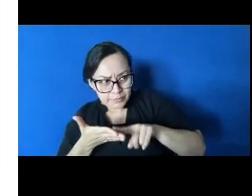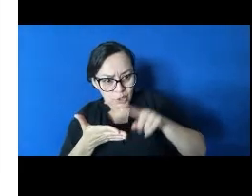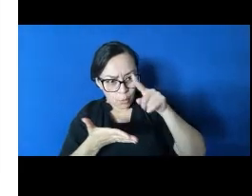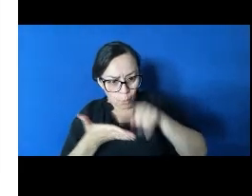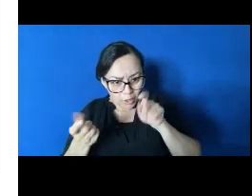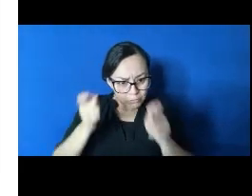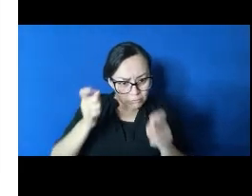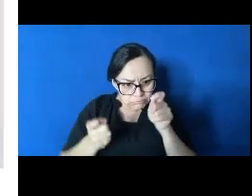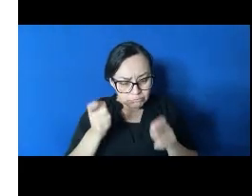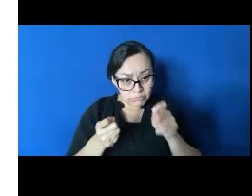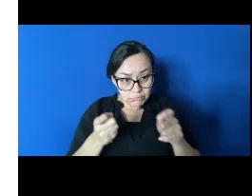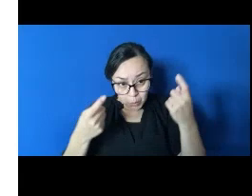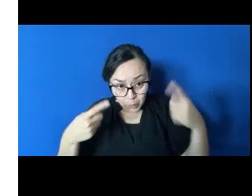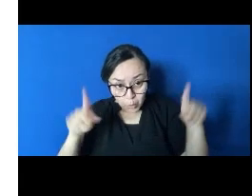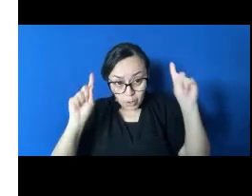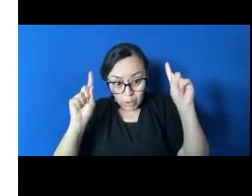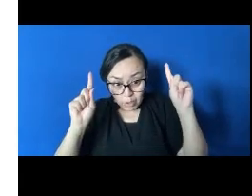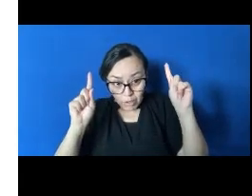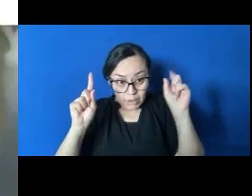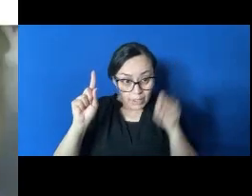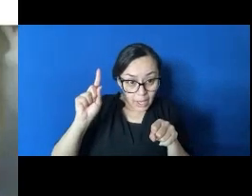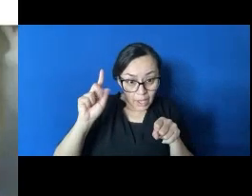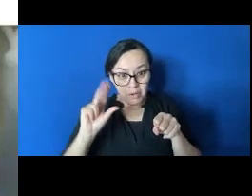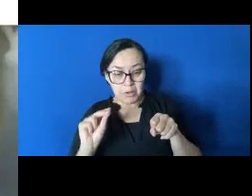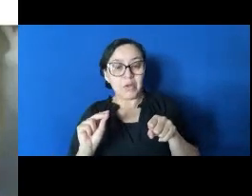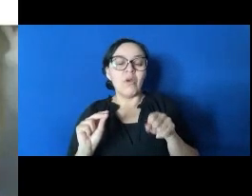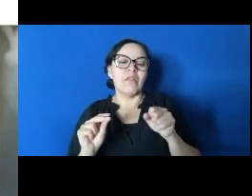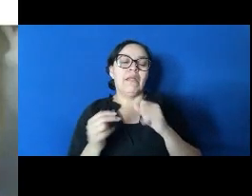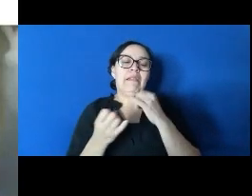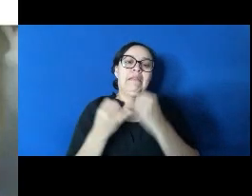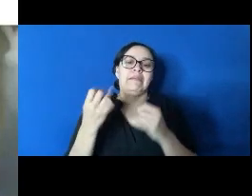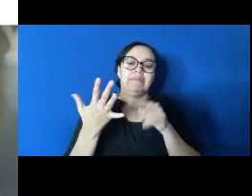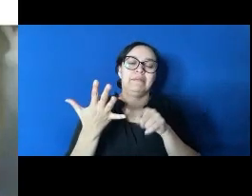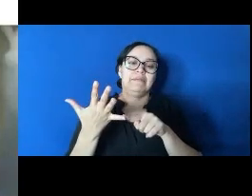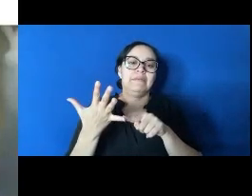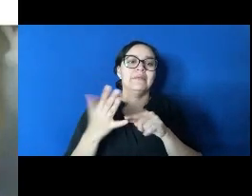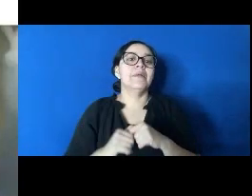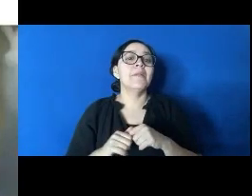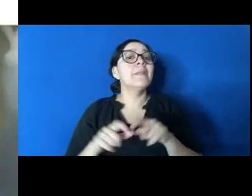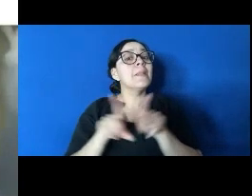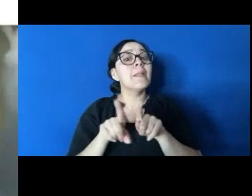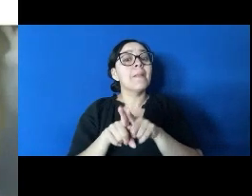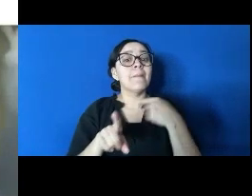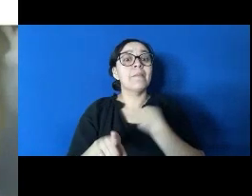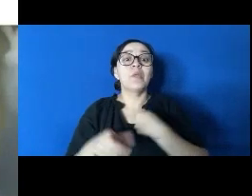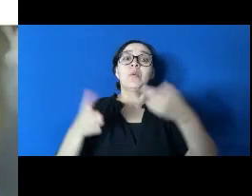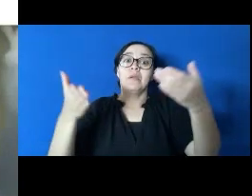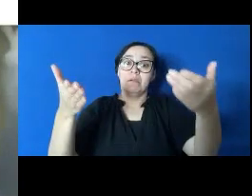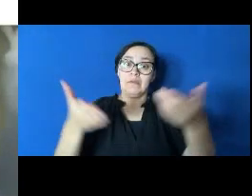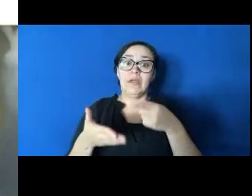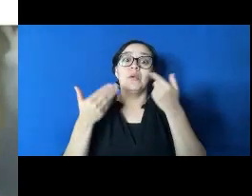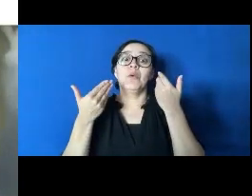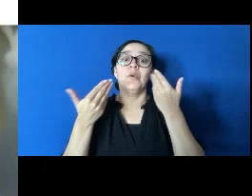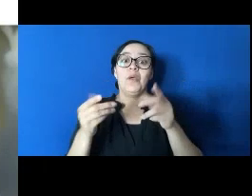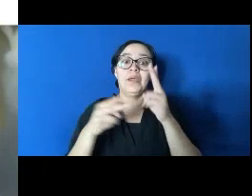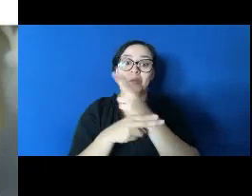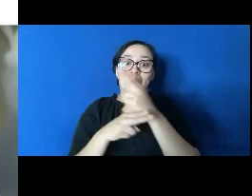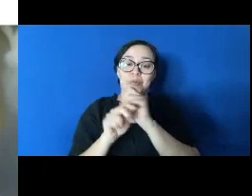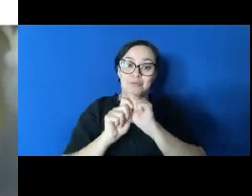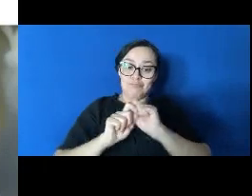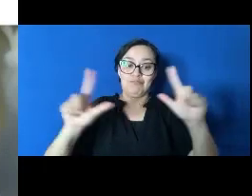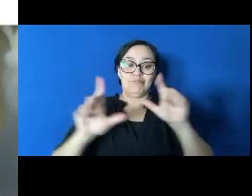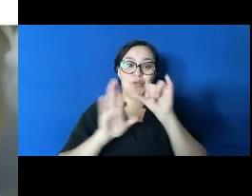been performed have had any effect on their farms. Igualmente los invitamos In a the same nuestro way, we canal de invite YouTube. you En nuestro to canal our de YouTube YouTube van channel a poder